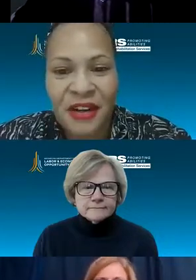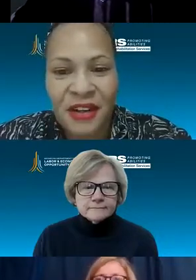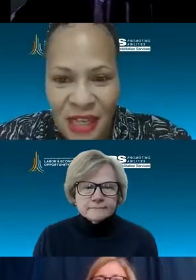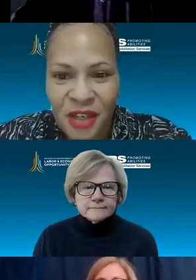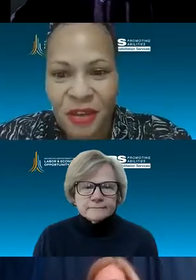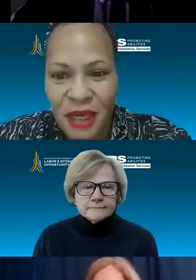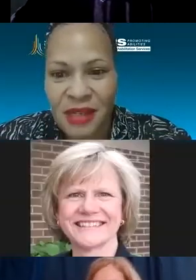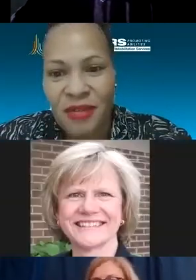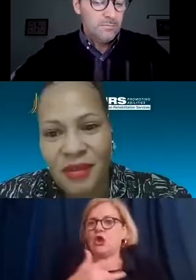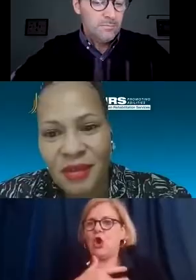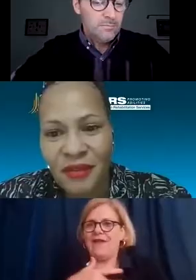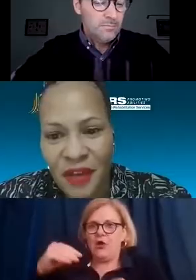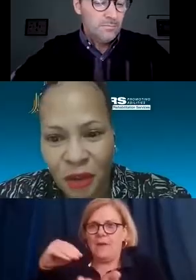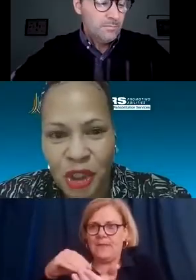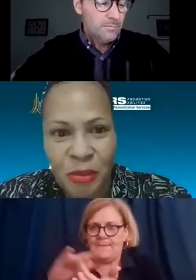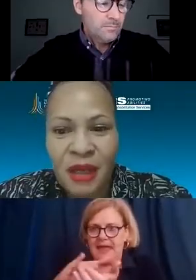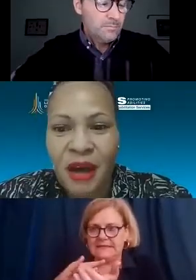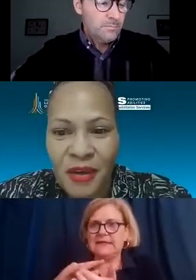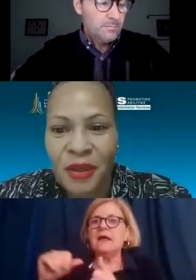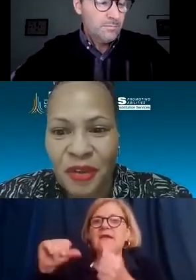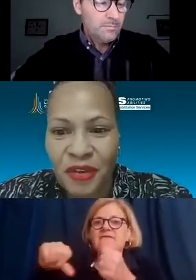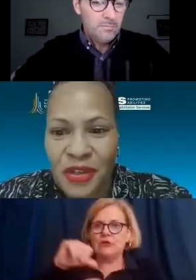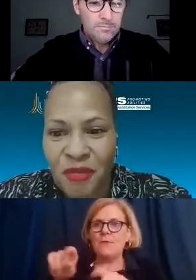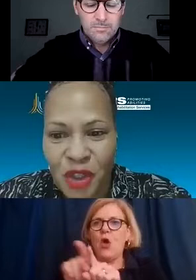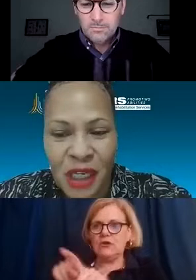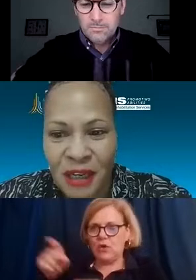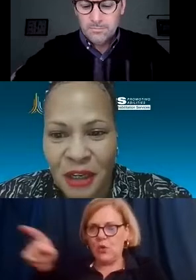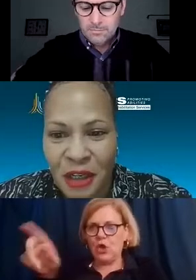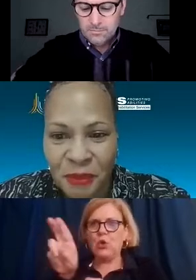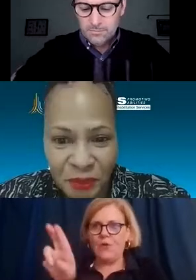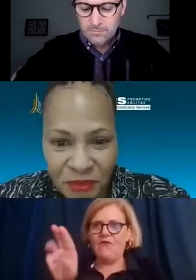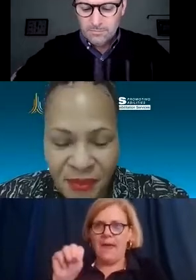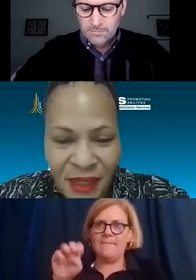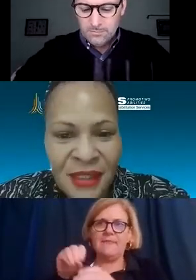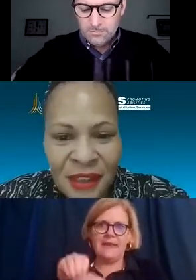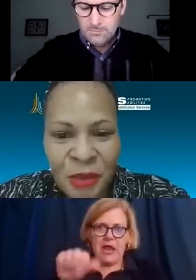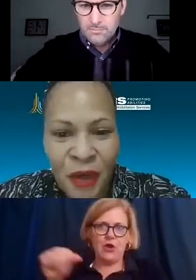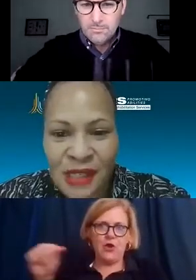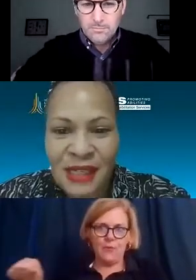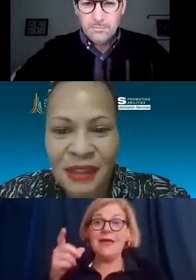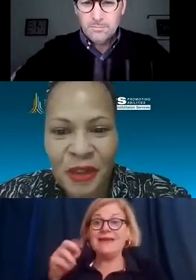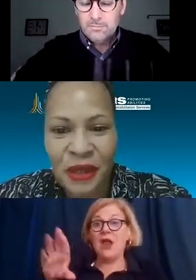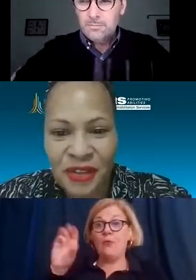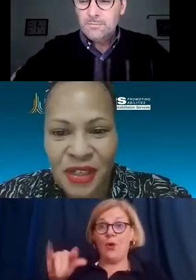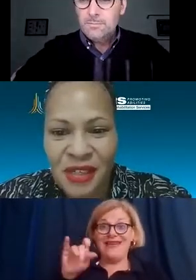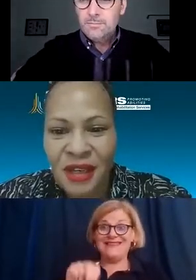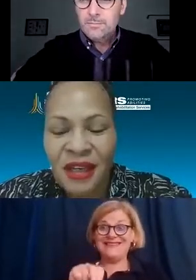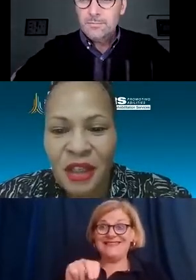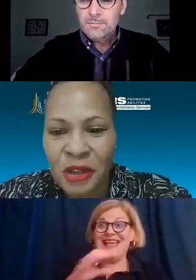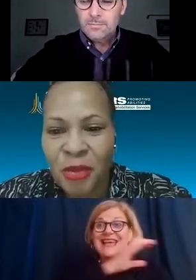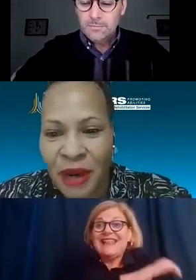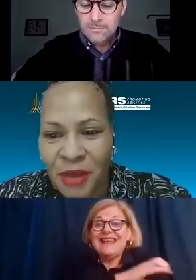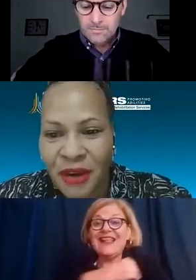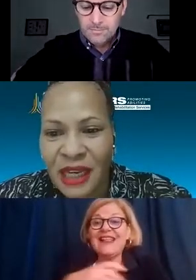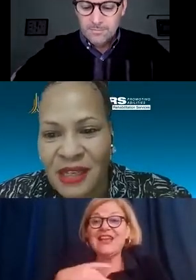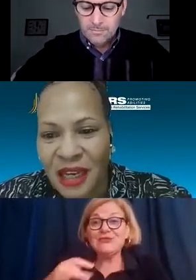and cardiovascular medicine fellowship also at the University of Michigan in Ann Arbor. Dr. Boyden's clinical interests